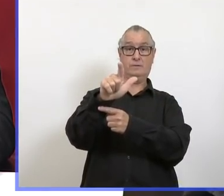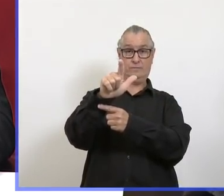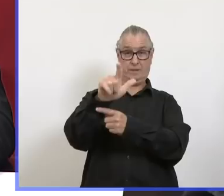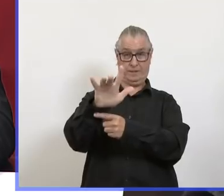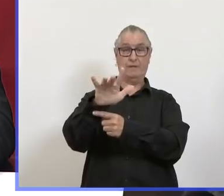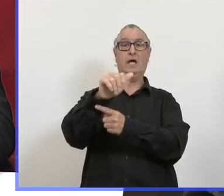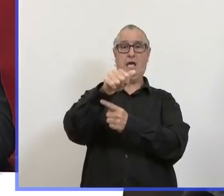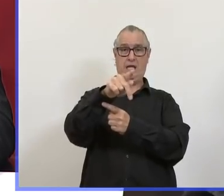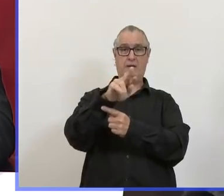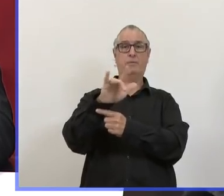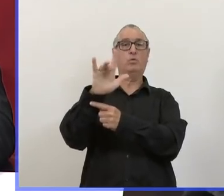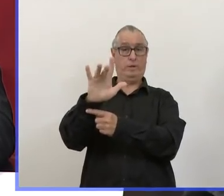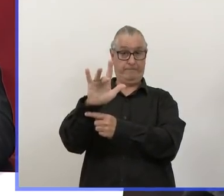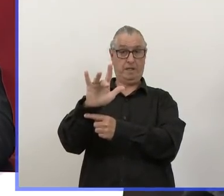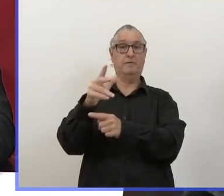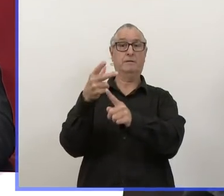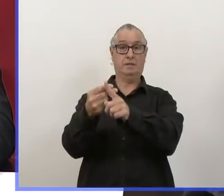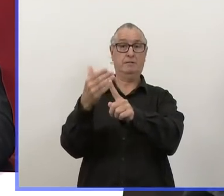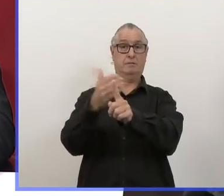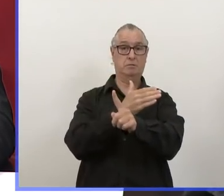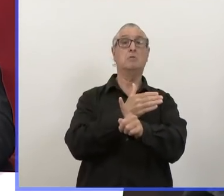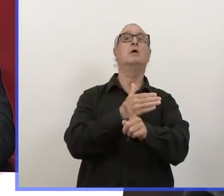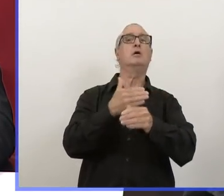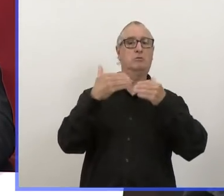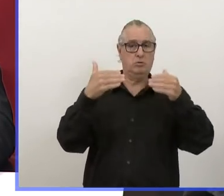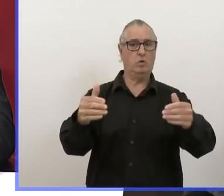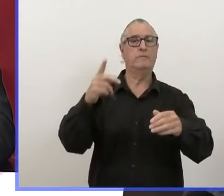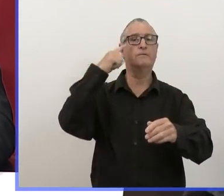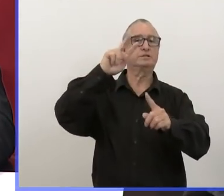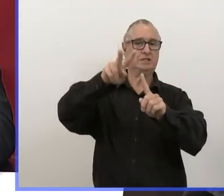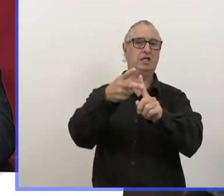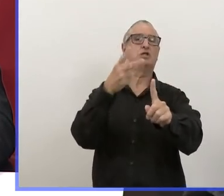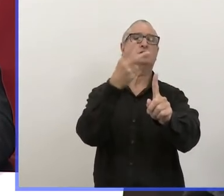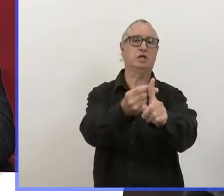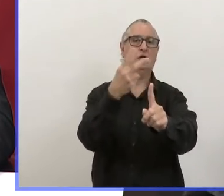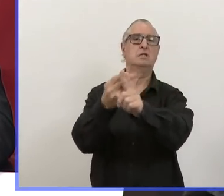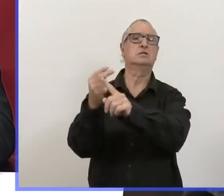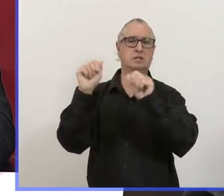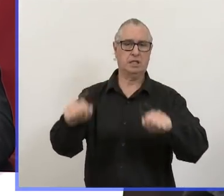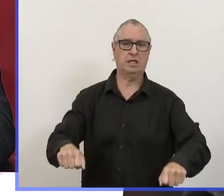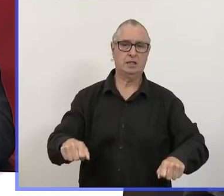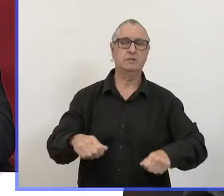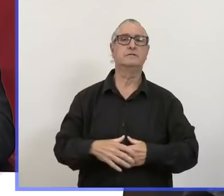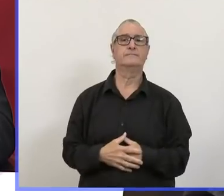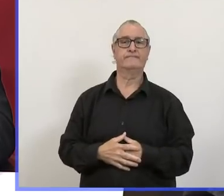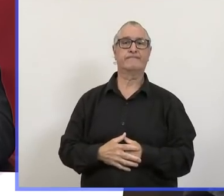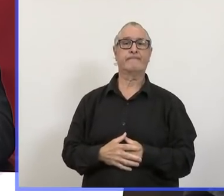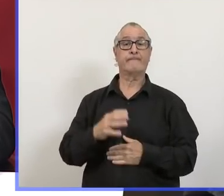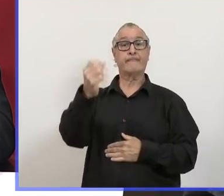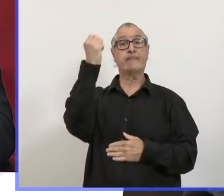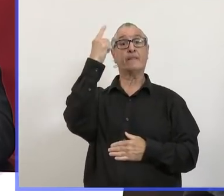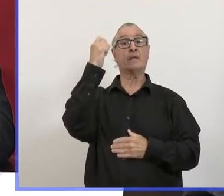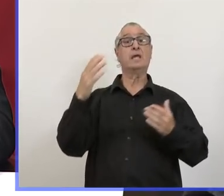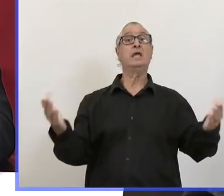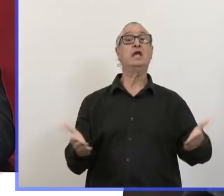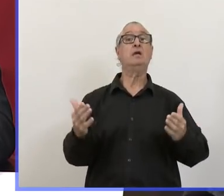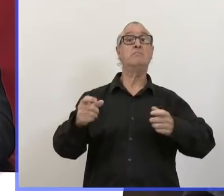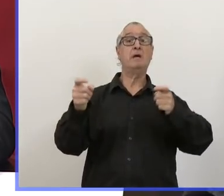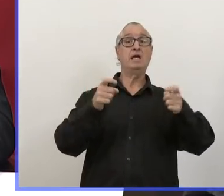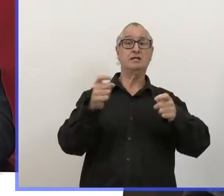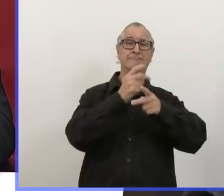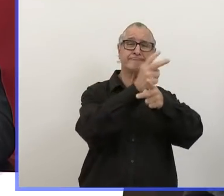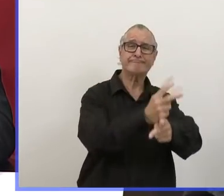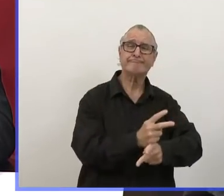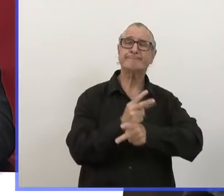help end the third wave in Manitoba. To bring an end to this and start getting our lives back to normal, you can